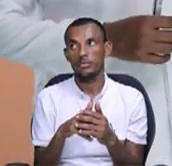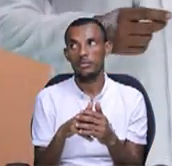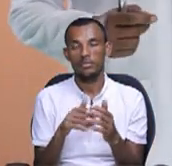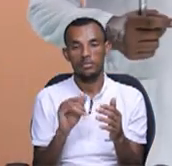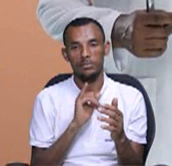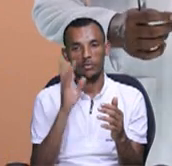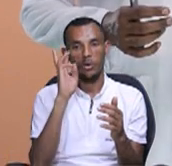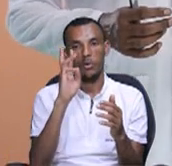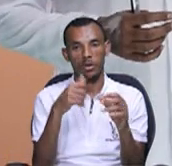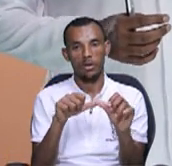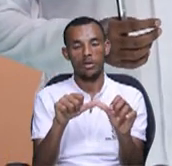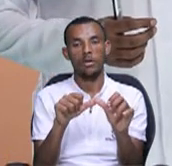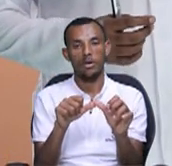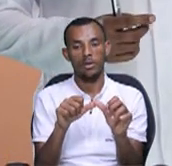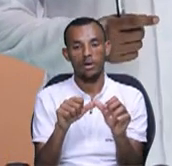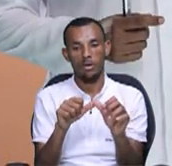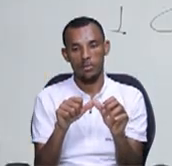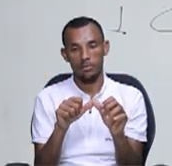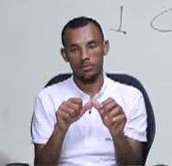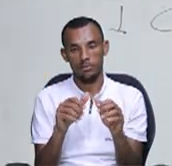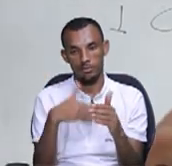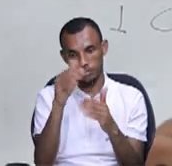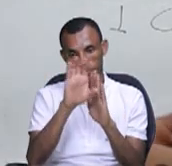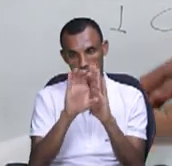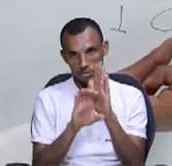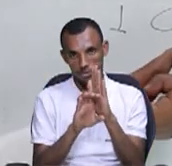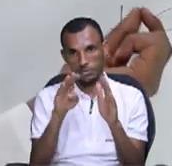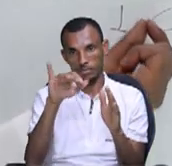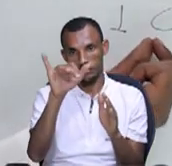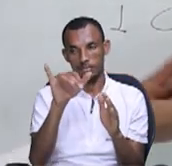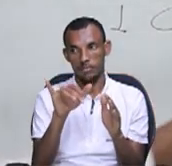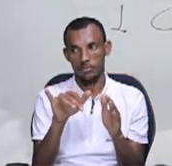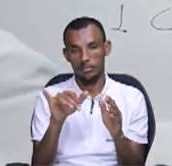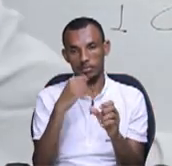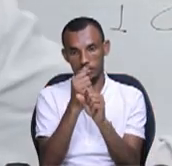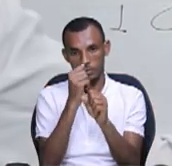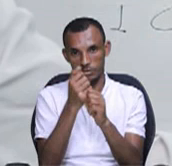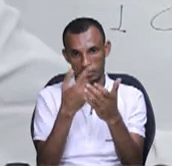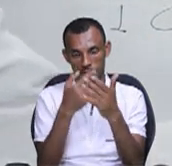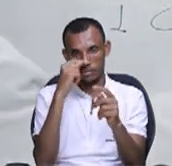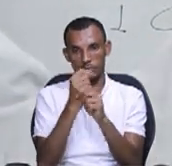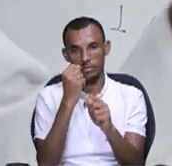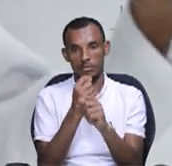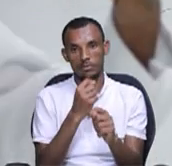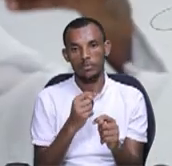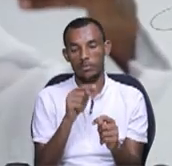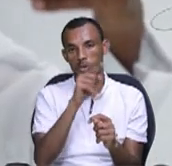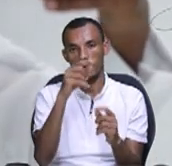I will continue next lesson by doing these activities.